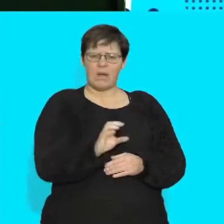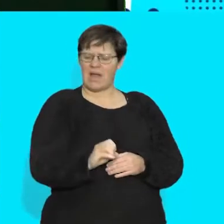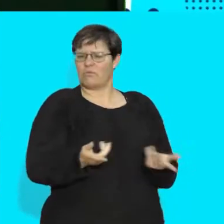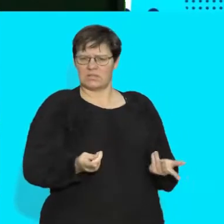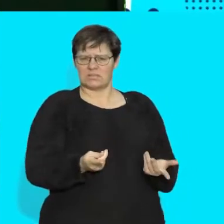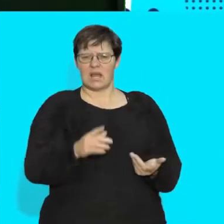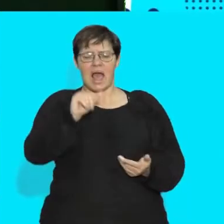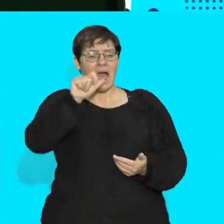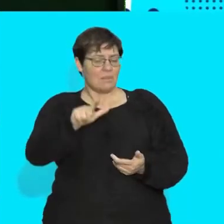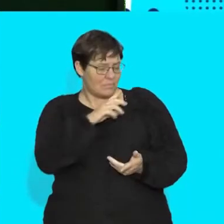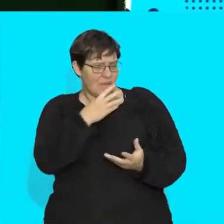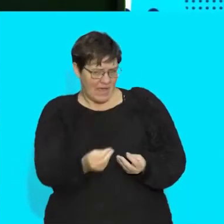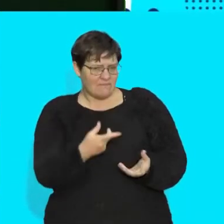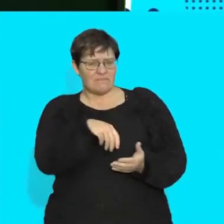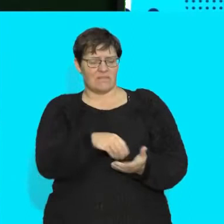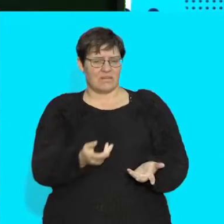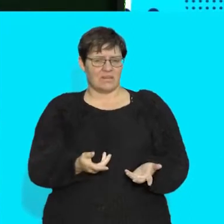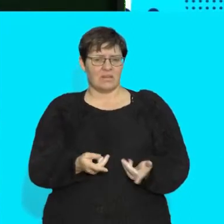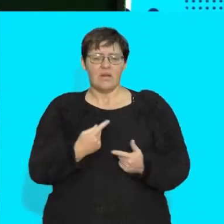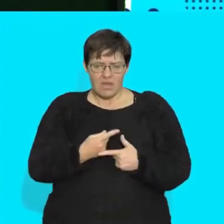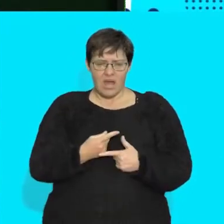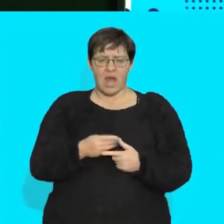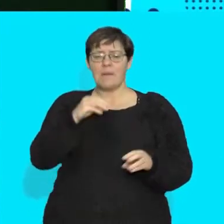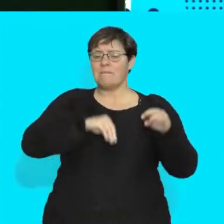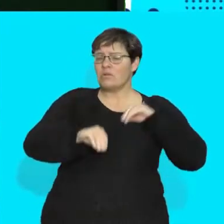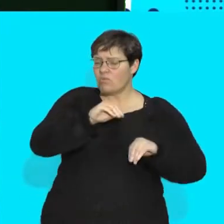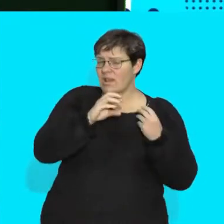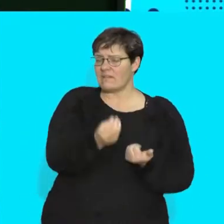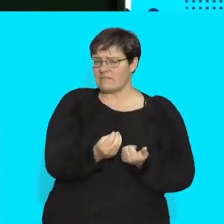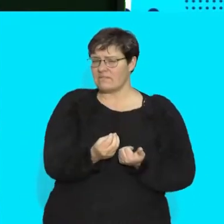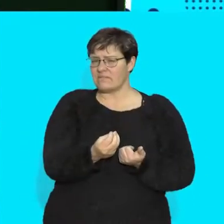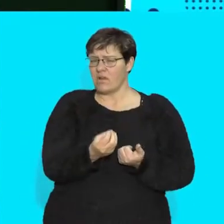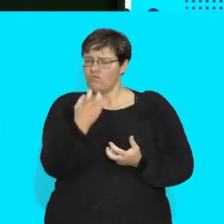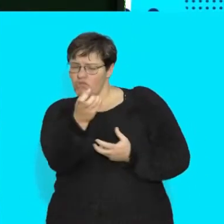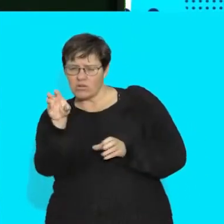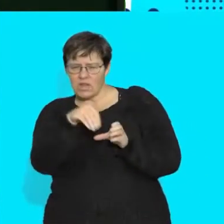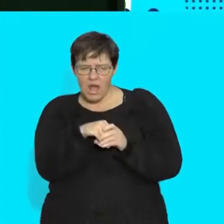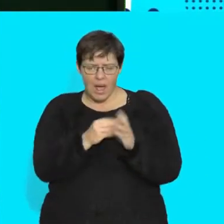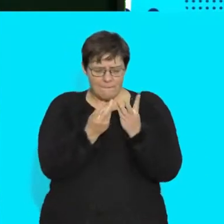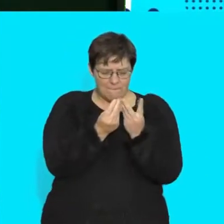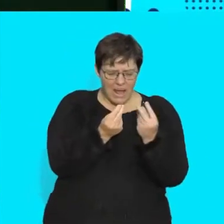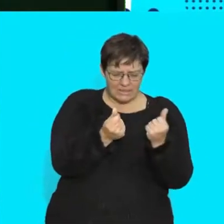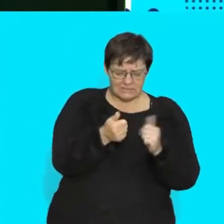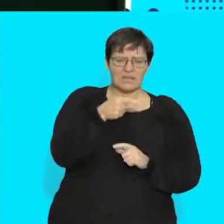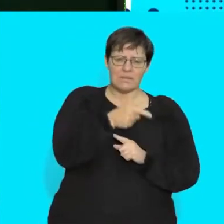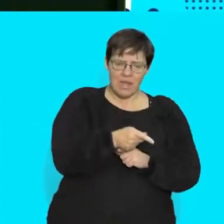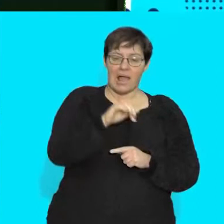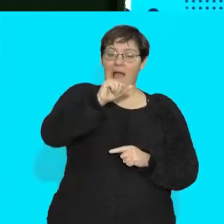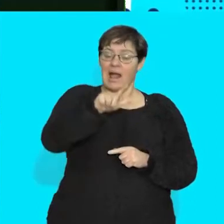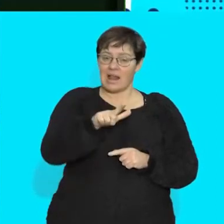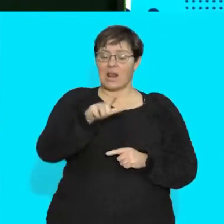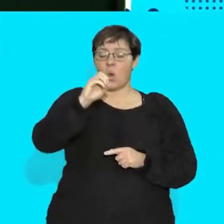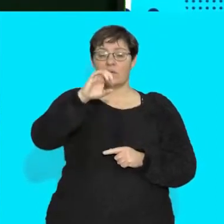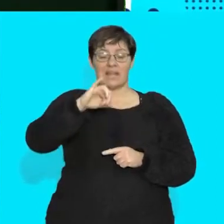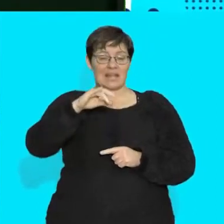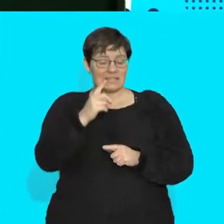in it, and it's a mineral. Comes from some of the rocks. They melt it, they purify it, they make sure that the aluminium